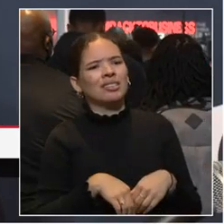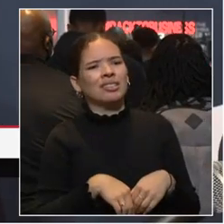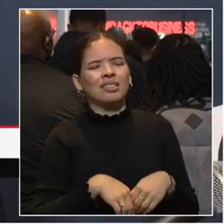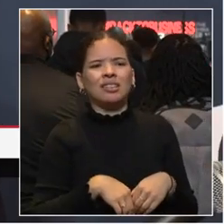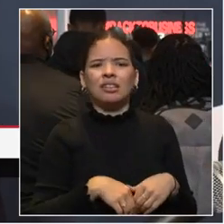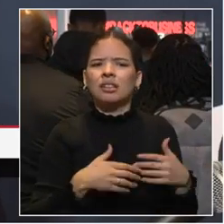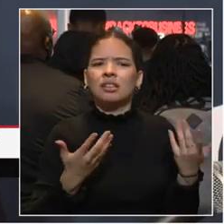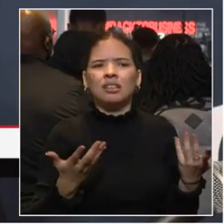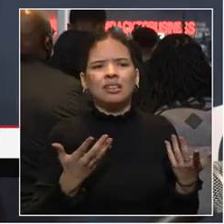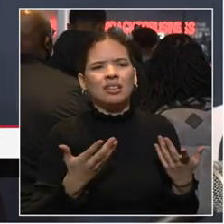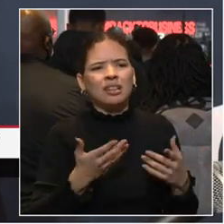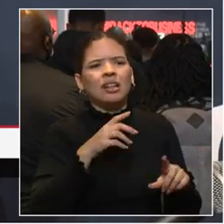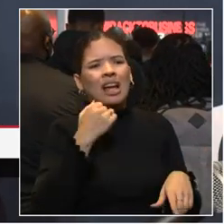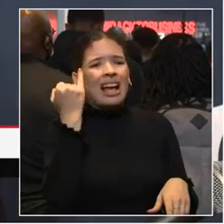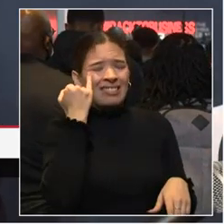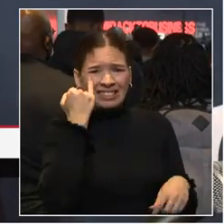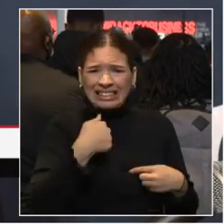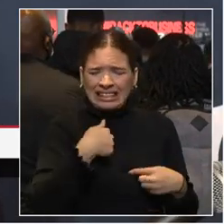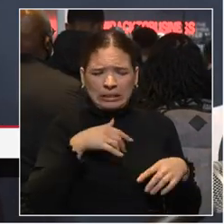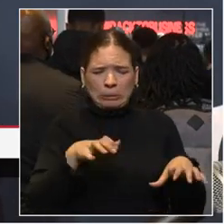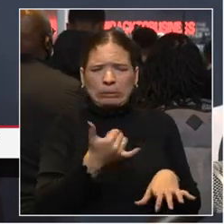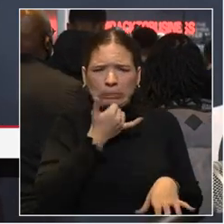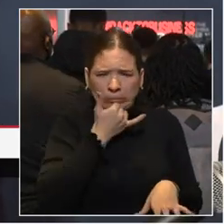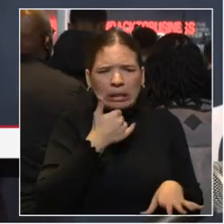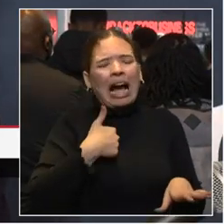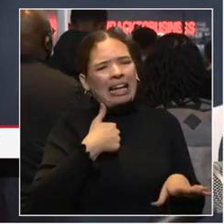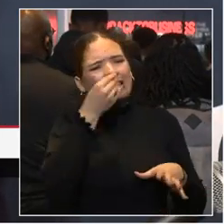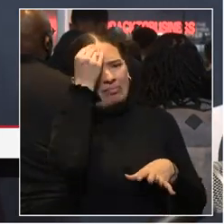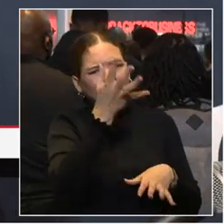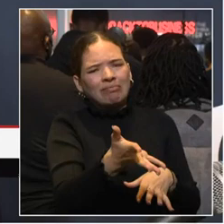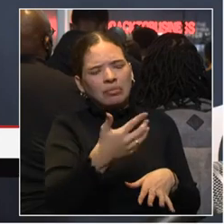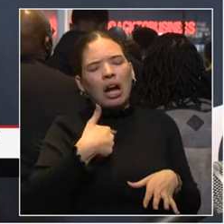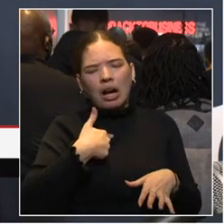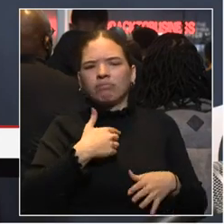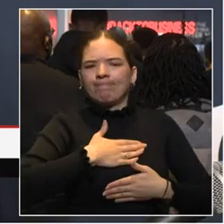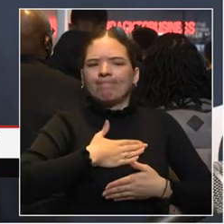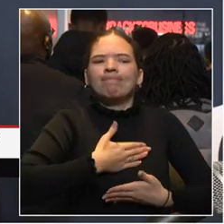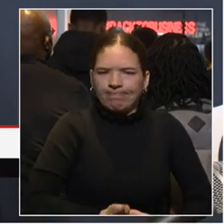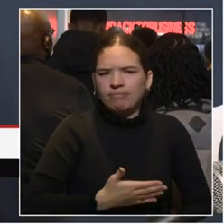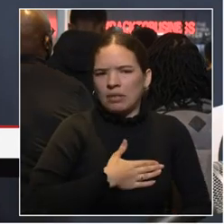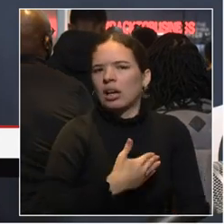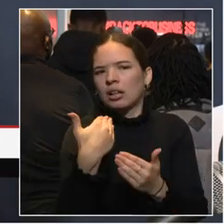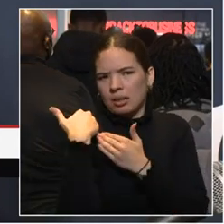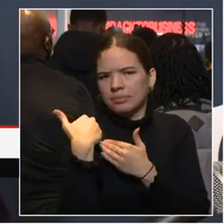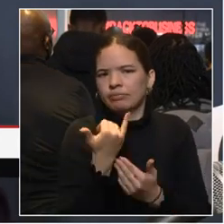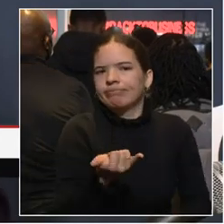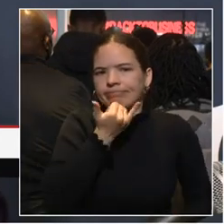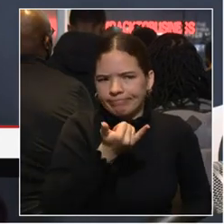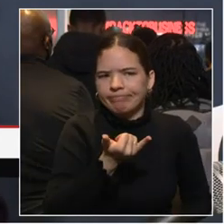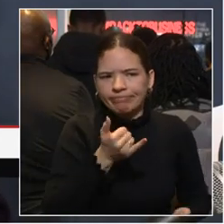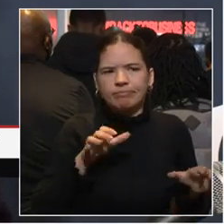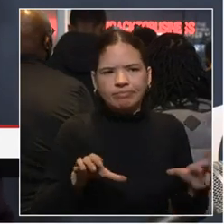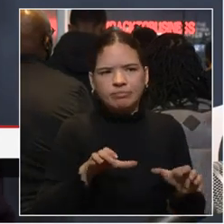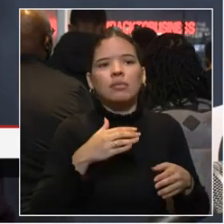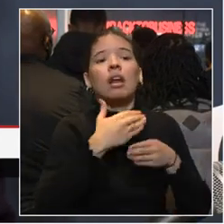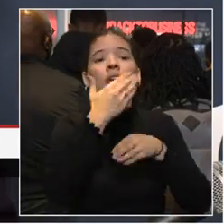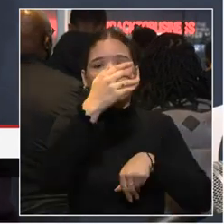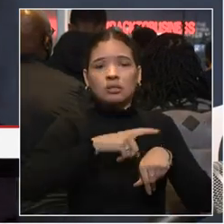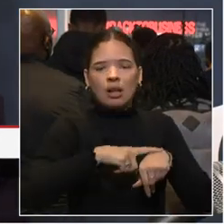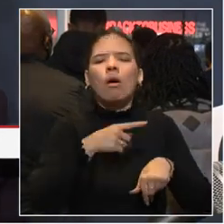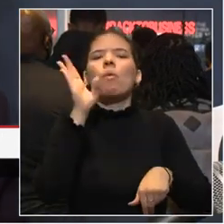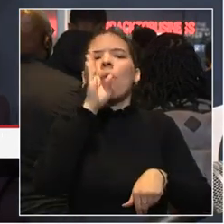I'm sorry about that. Right. And Accountability. I'm gonna Yes. be able to do it differently the next time. That took me a